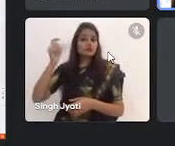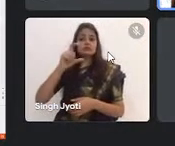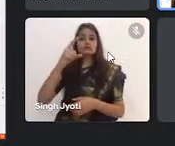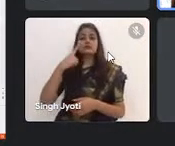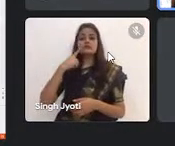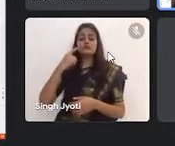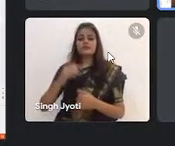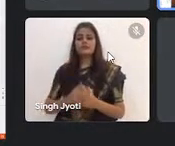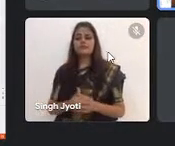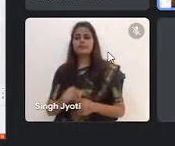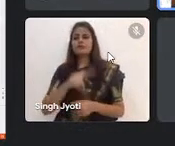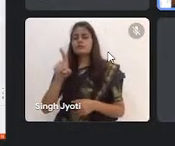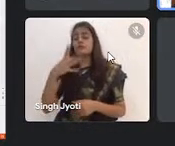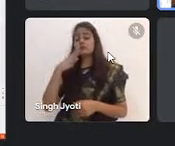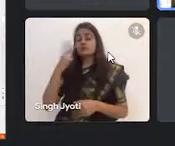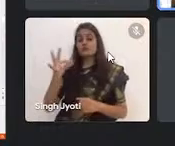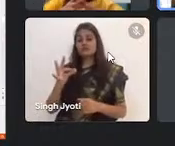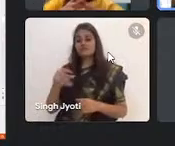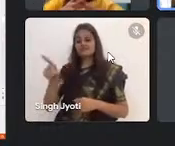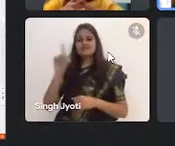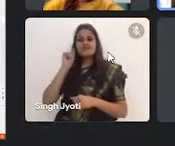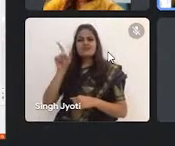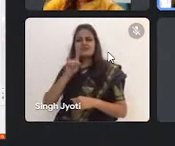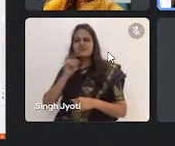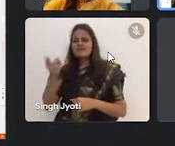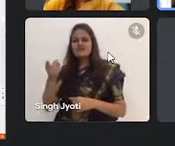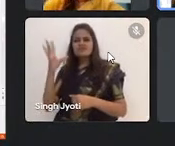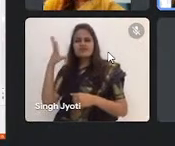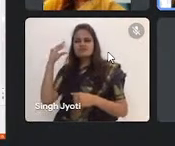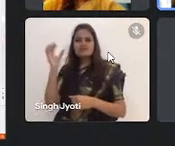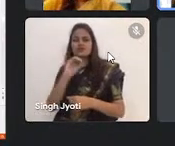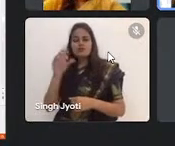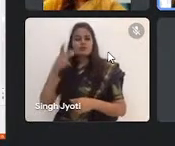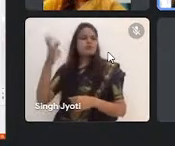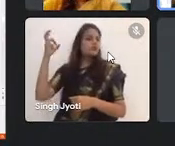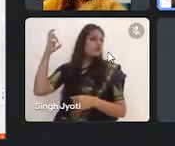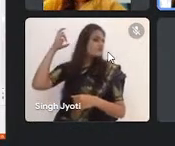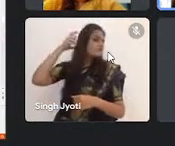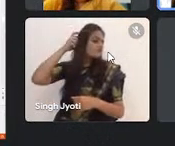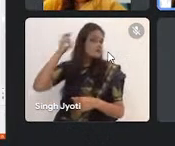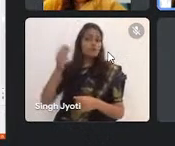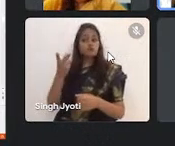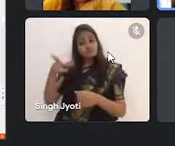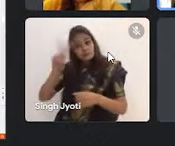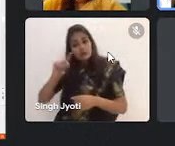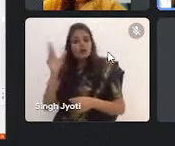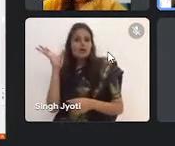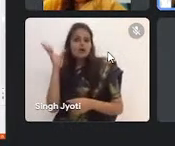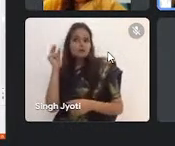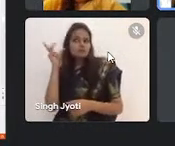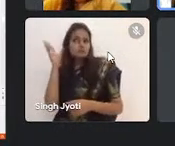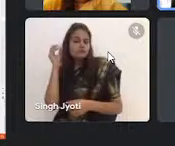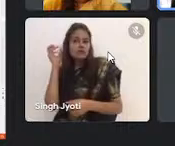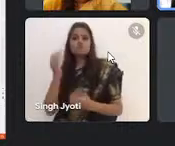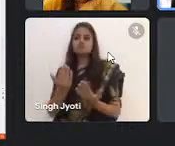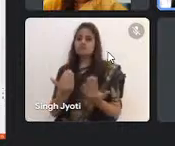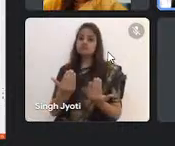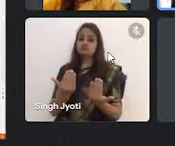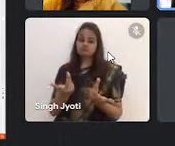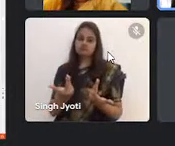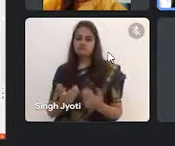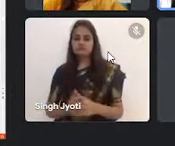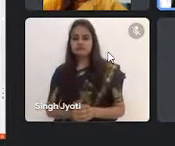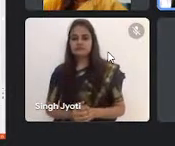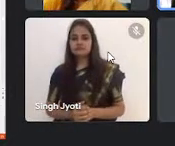in restoring hearing. So children with cochlear implants can hear, but there are